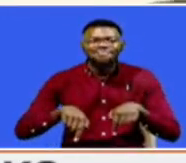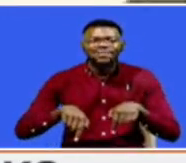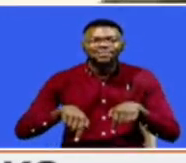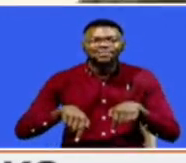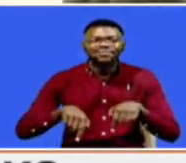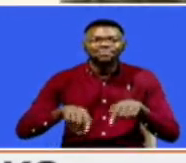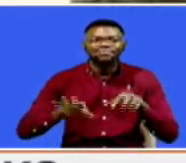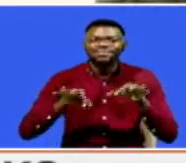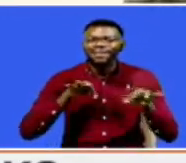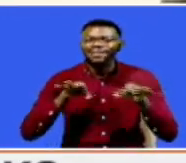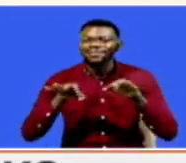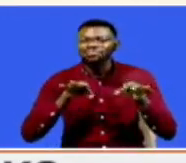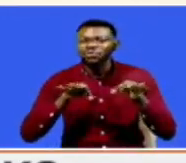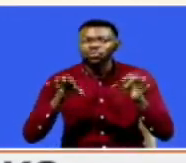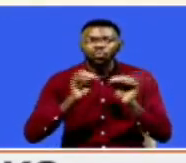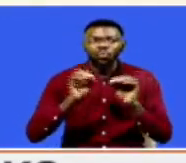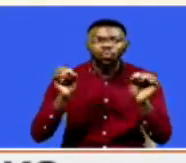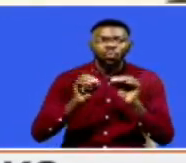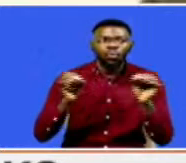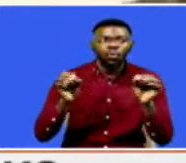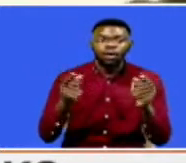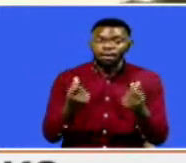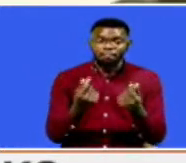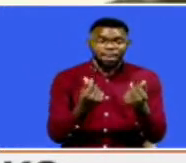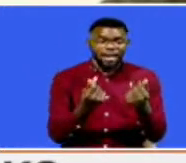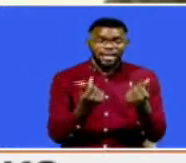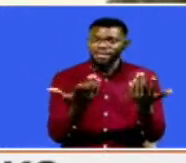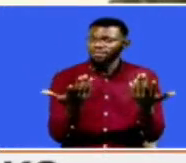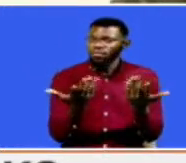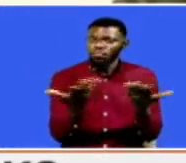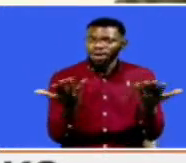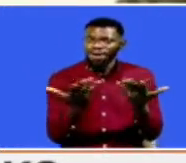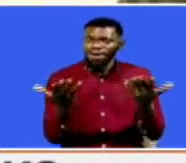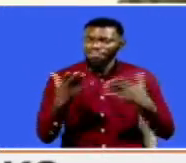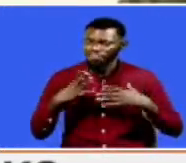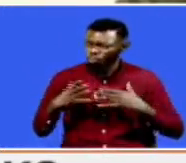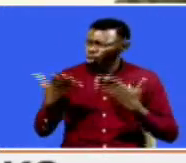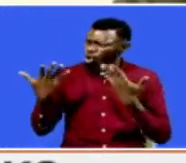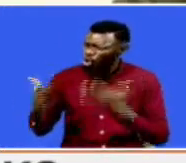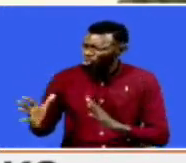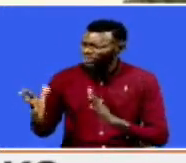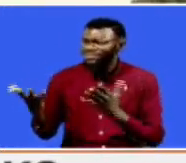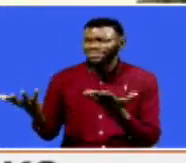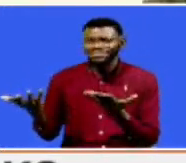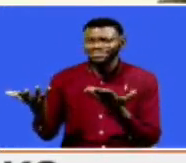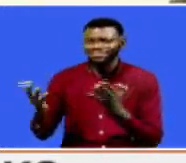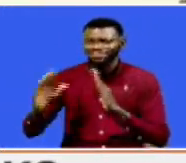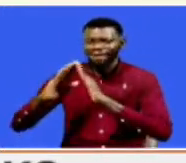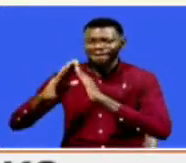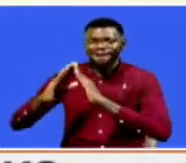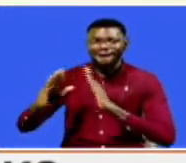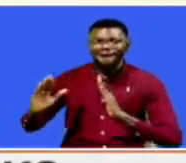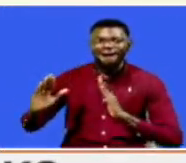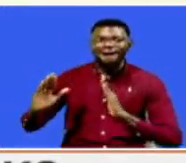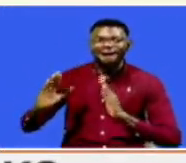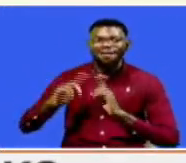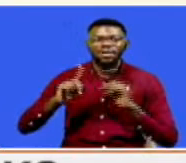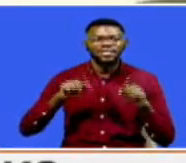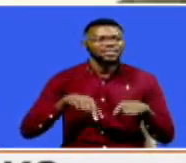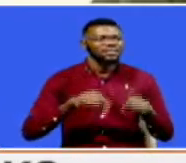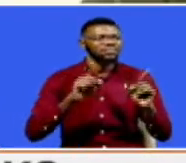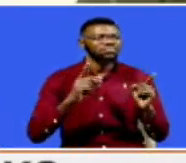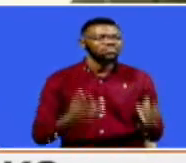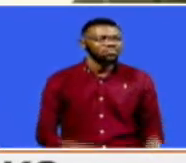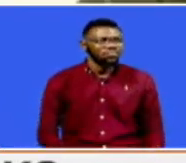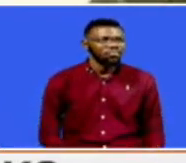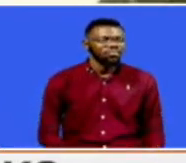where the money is for those people who lost their property is, we are only calling for